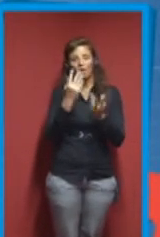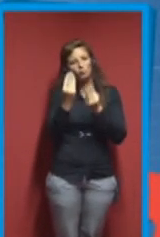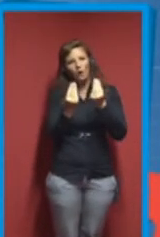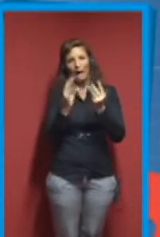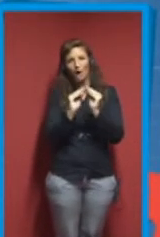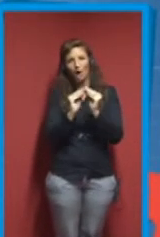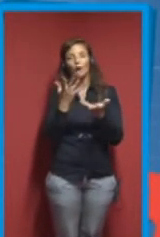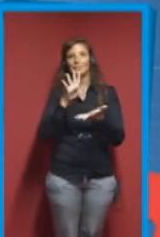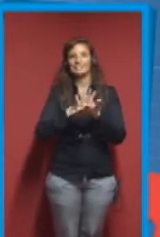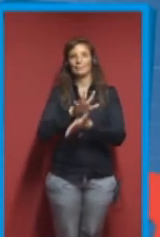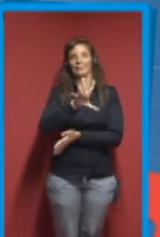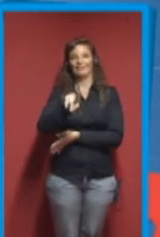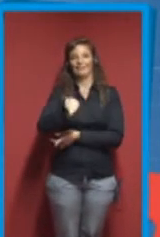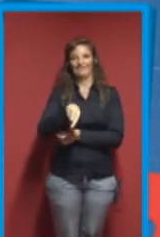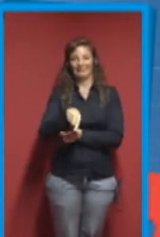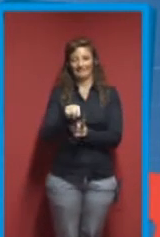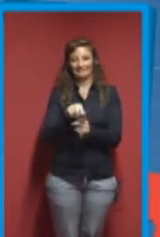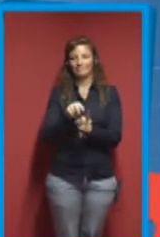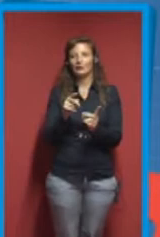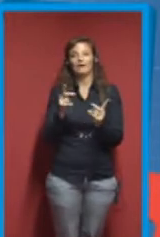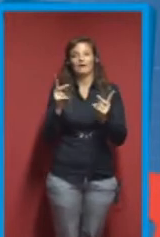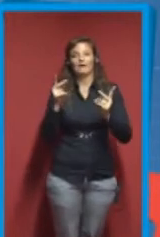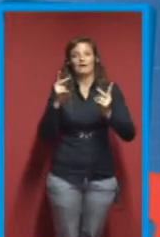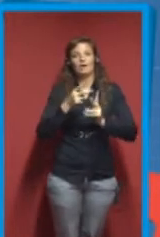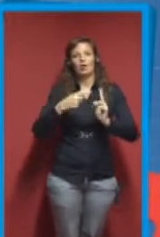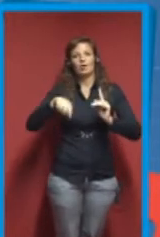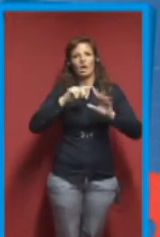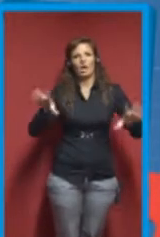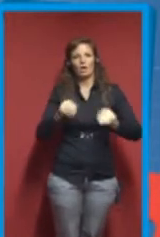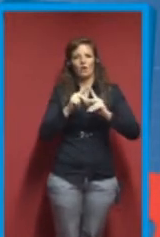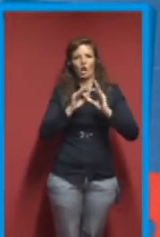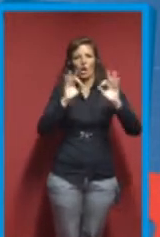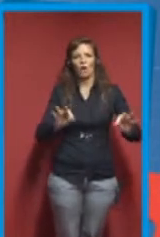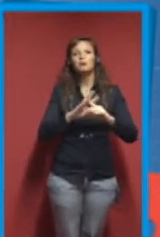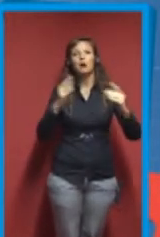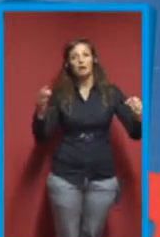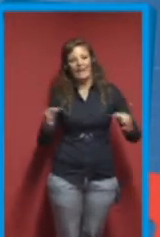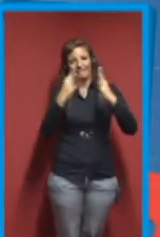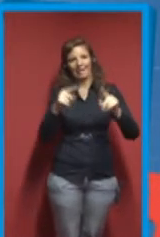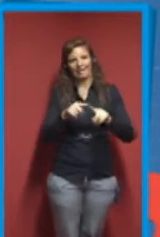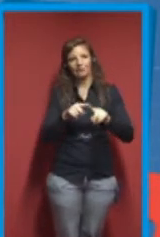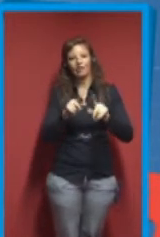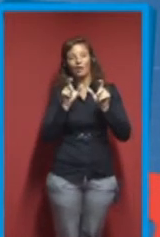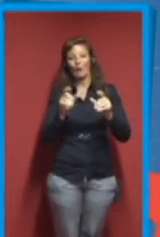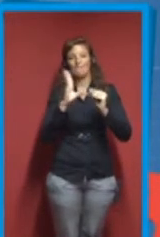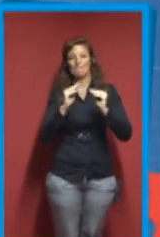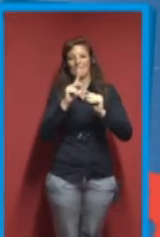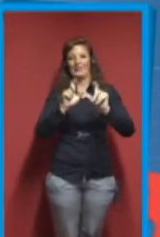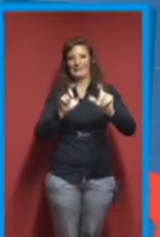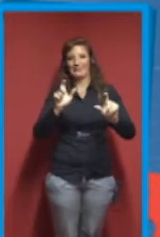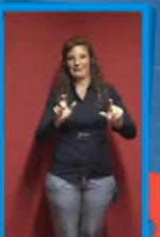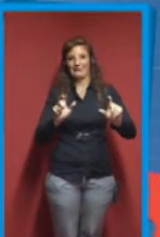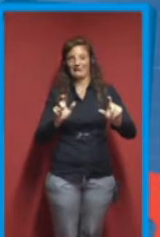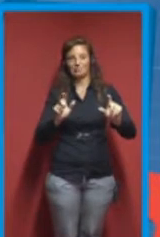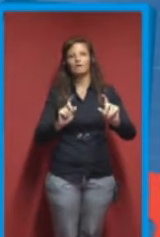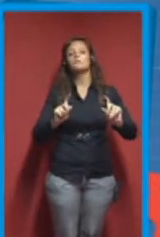we started pretty much at maker events, and we're bringing toys to the mainstream. It's a journey that we're